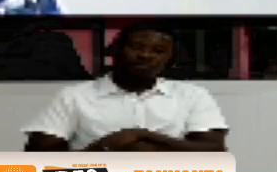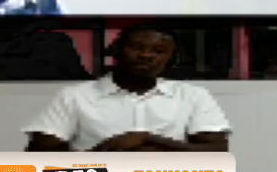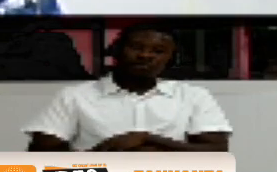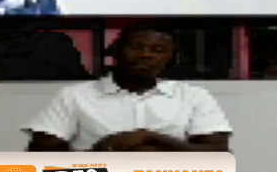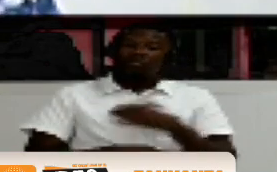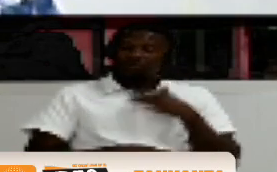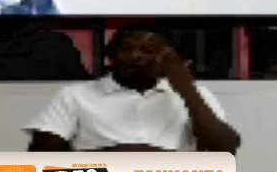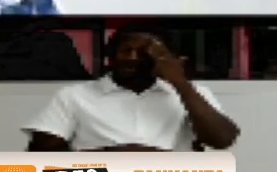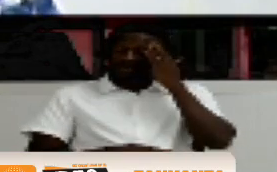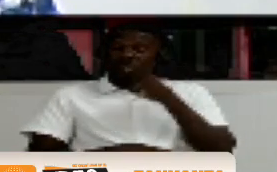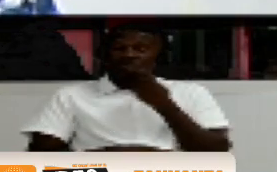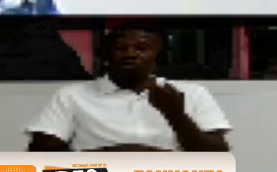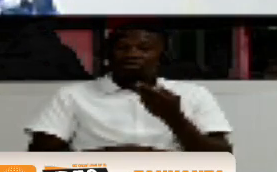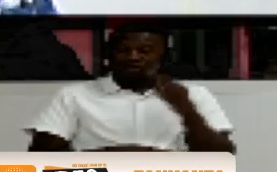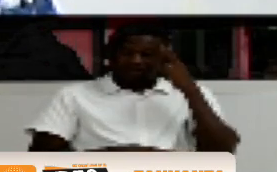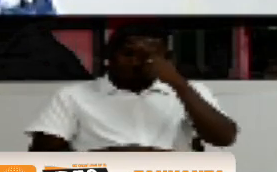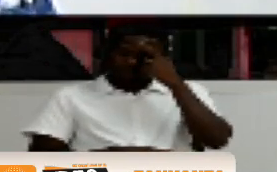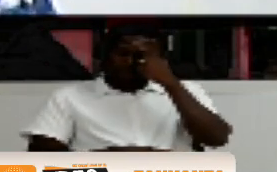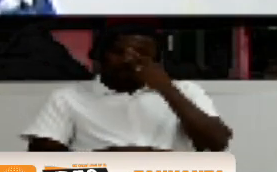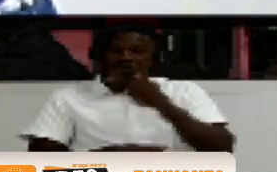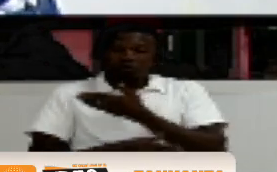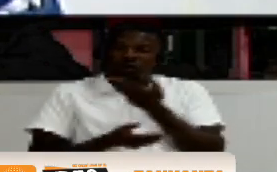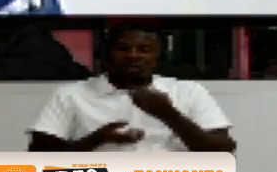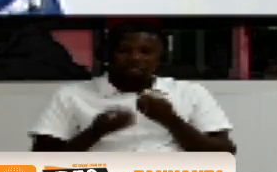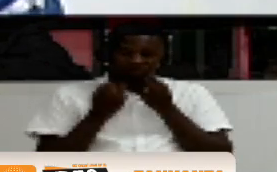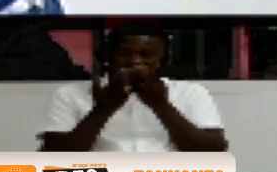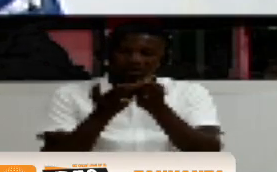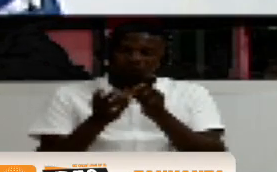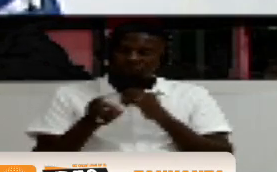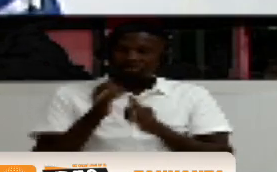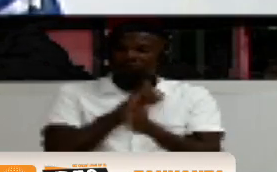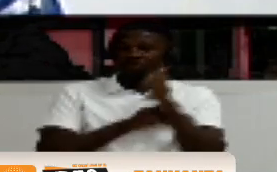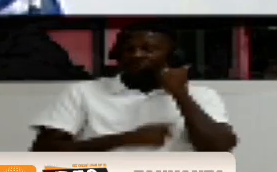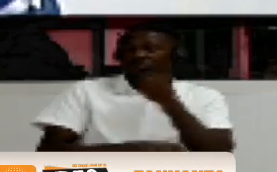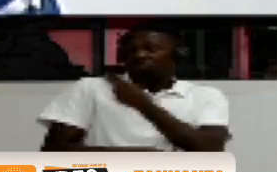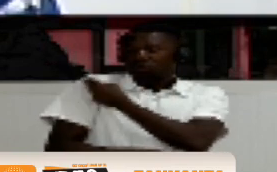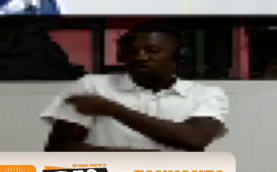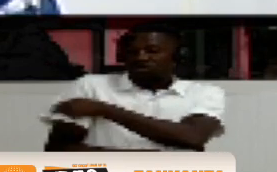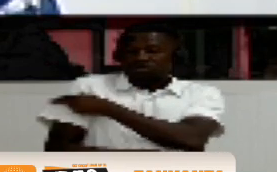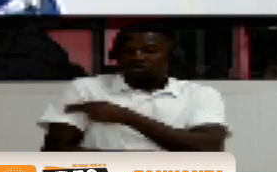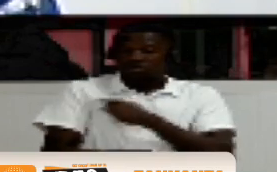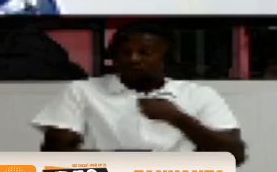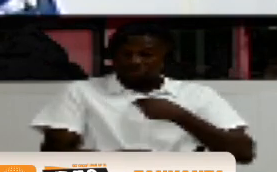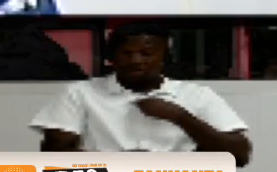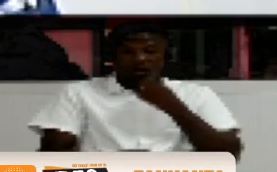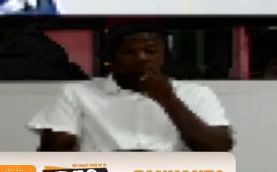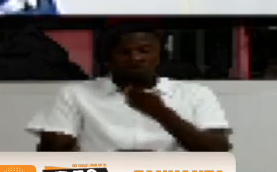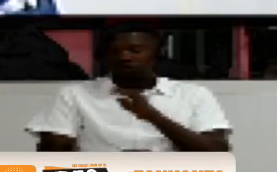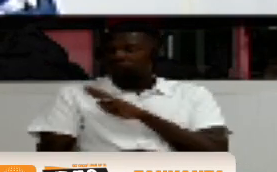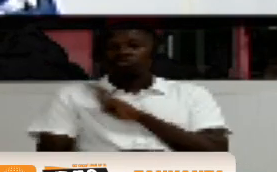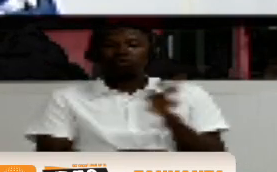I know that was the reason why they said we are going back to the hospital, but I said no.